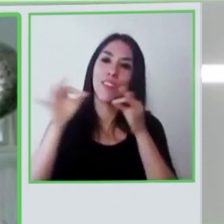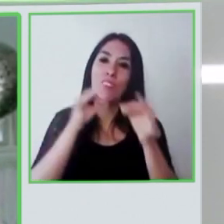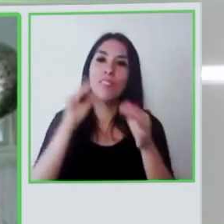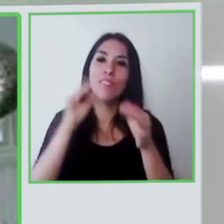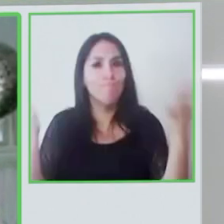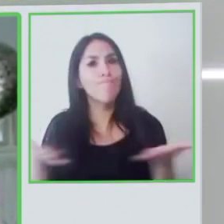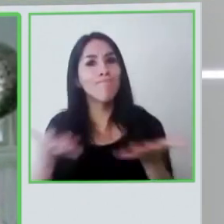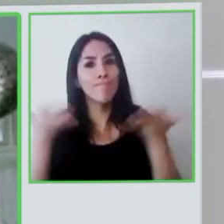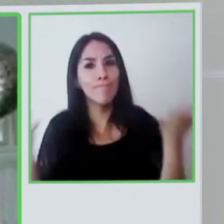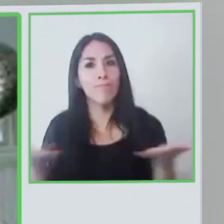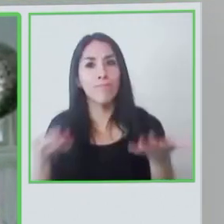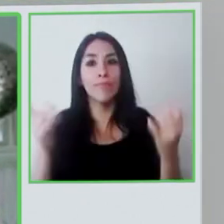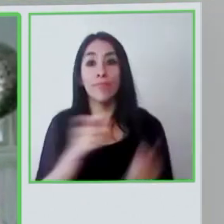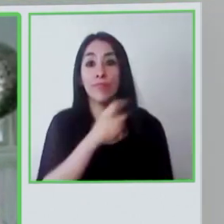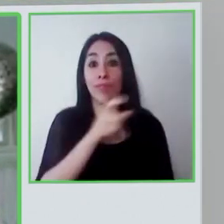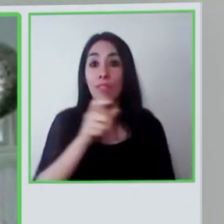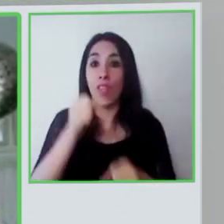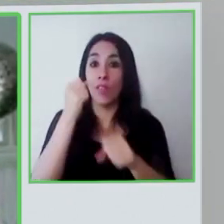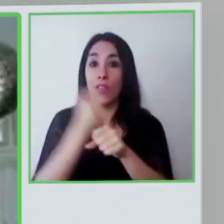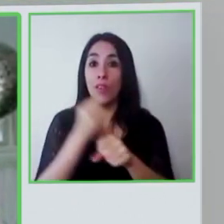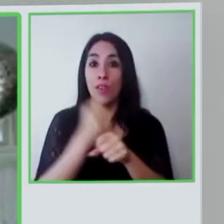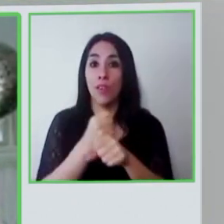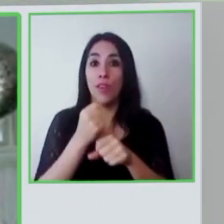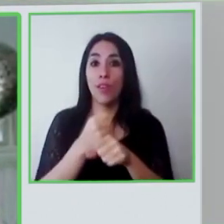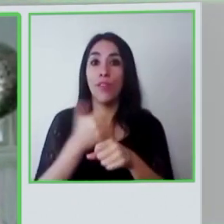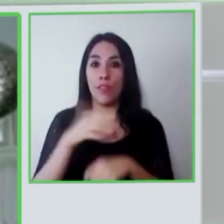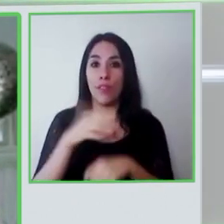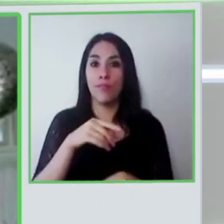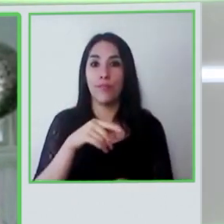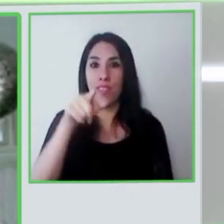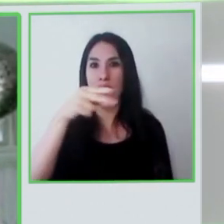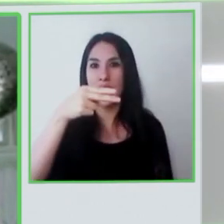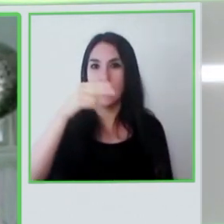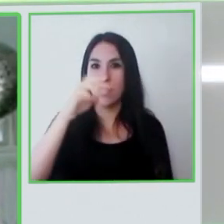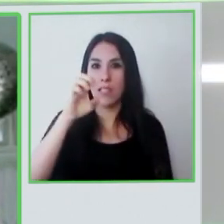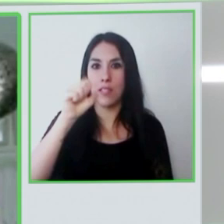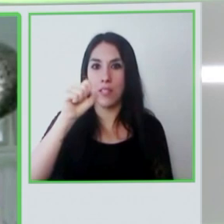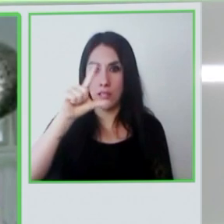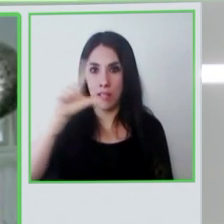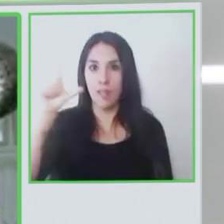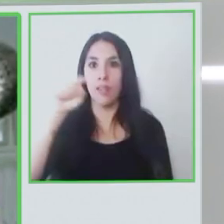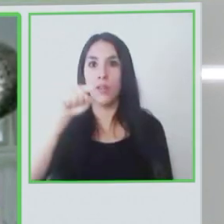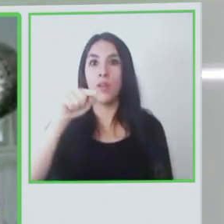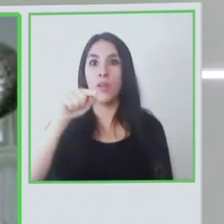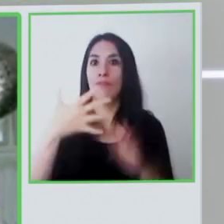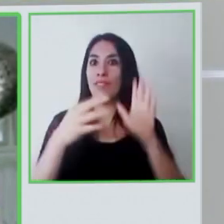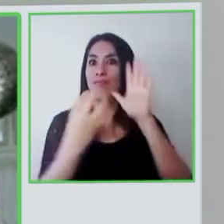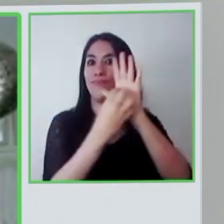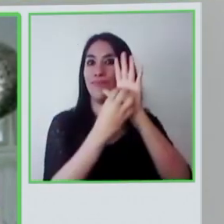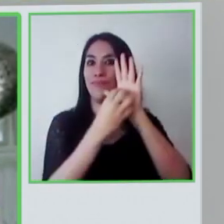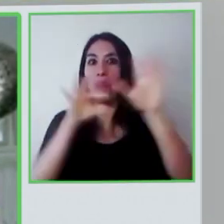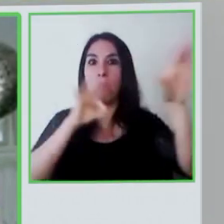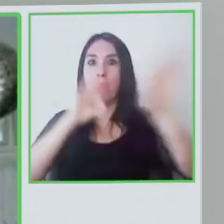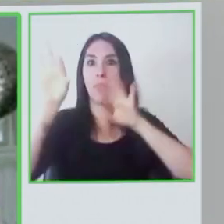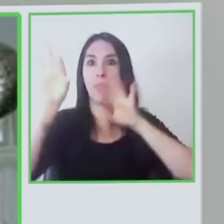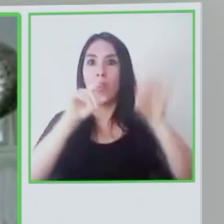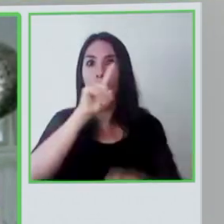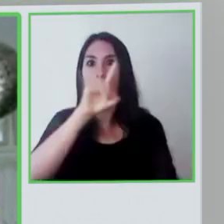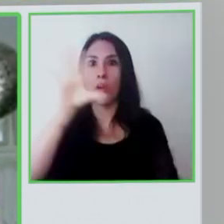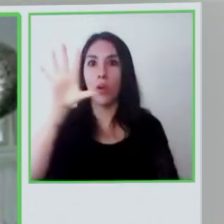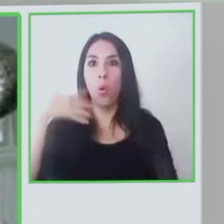encouraging employees, Shell employees, so the changes were implemented and then they weren't afraid to ask for them and made, and it was a